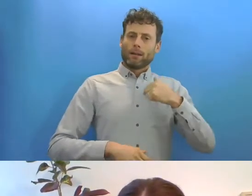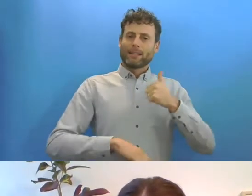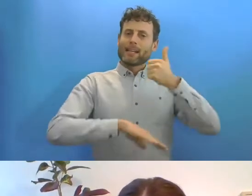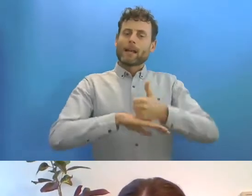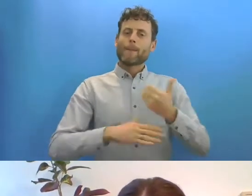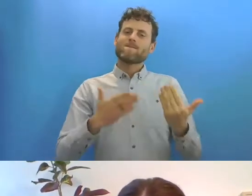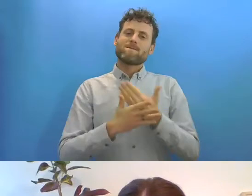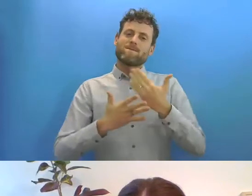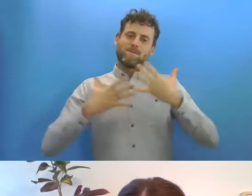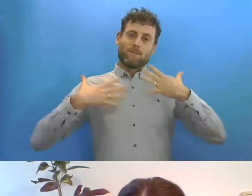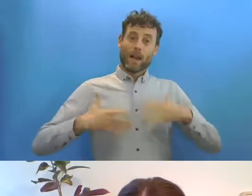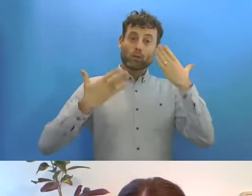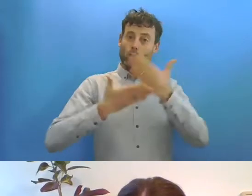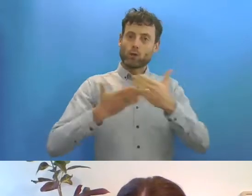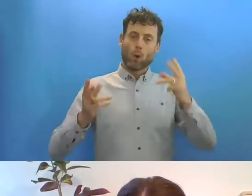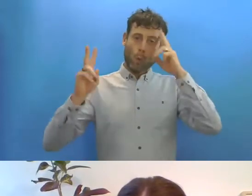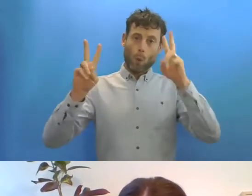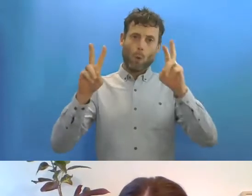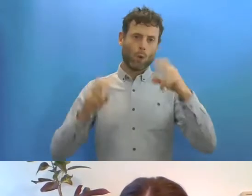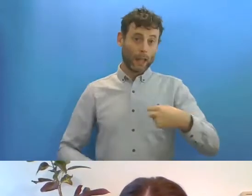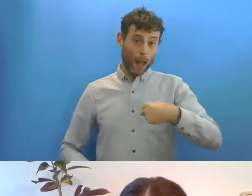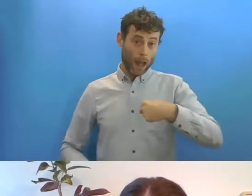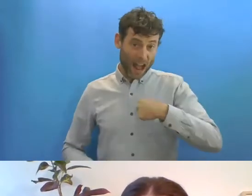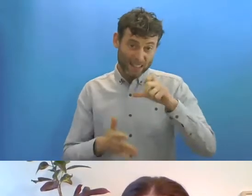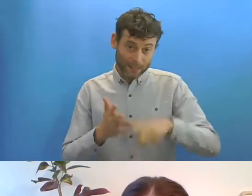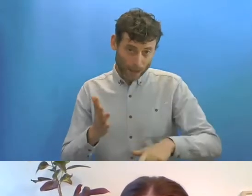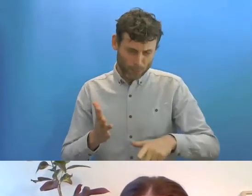and Sexy, which had a big impact in Israel.